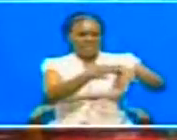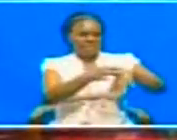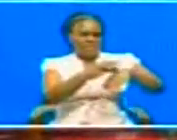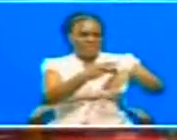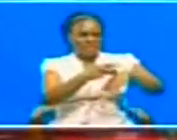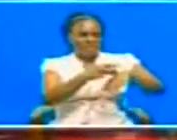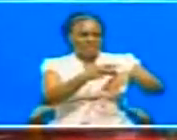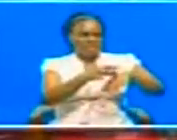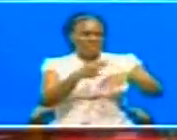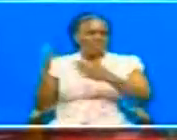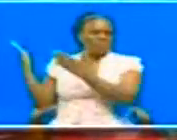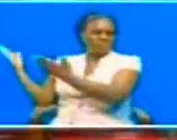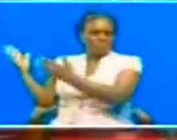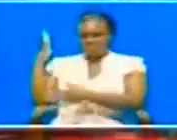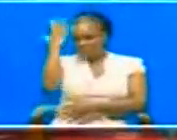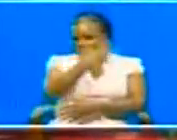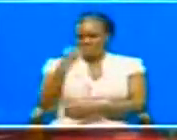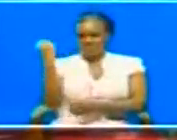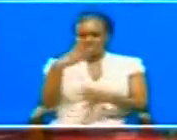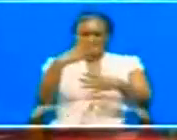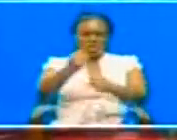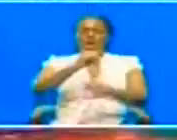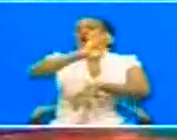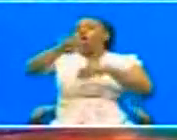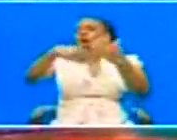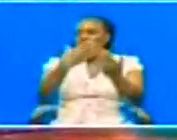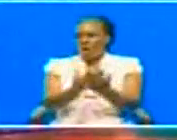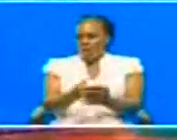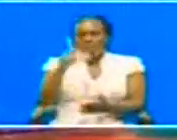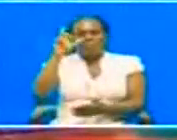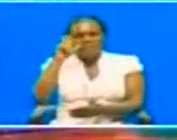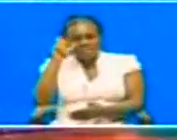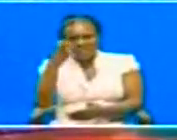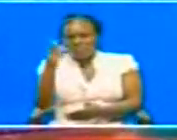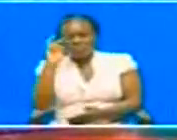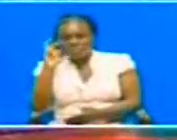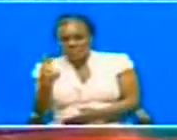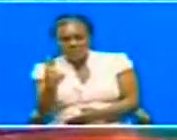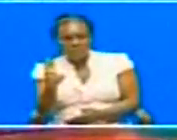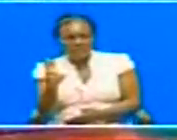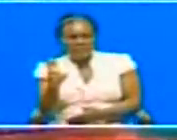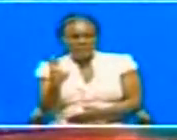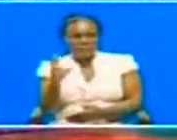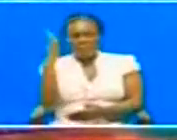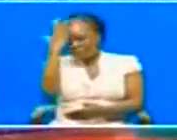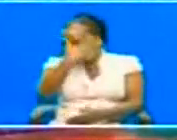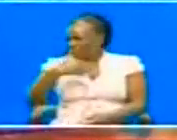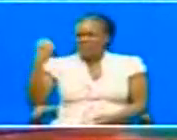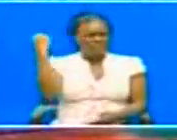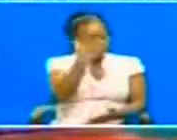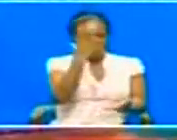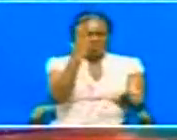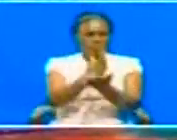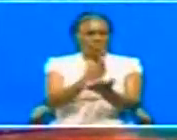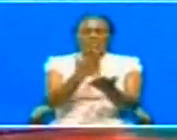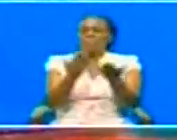Well, this one is very beautiful and confident. And but you see all of them, you see our pictures and you see our photographs, they're really beautiful. And I think,